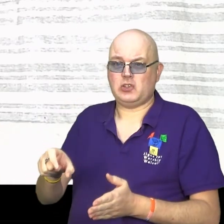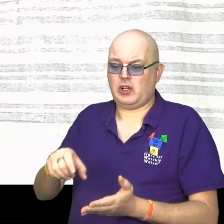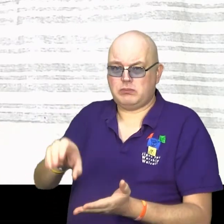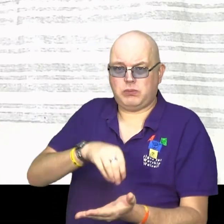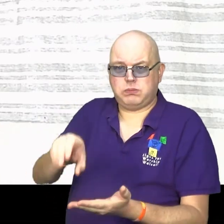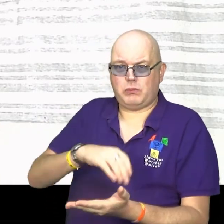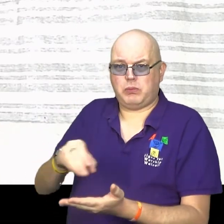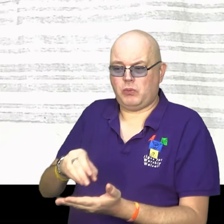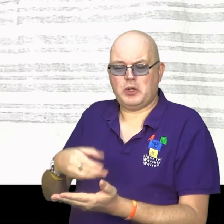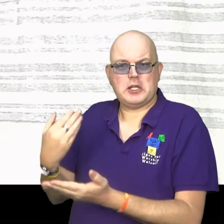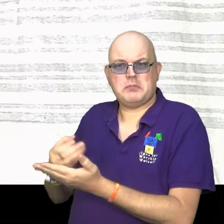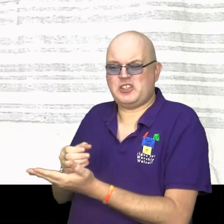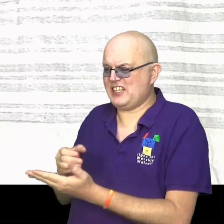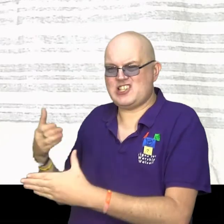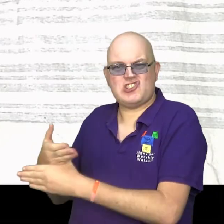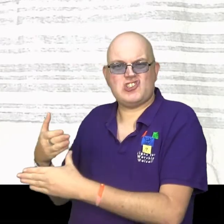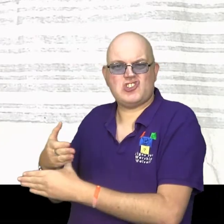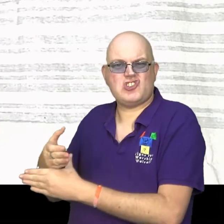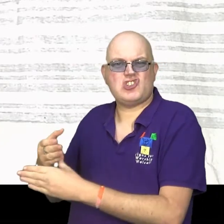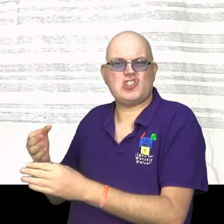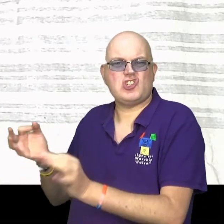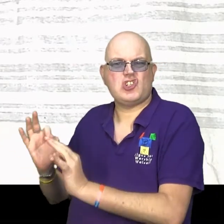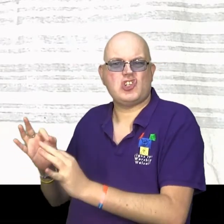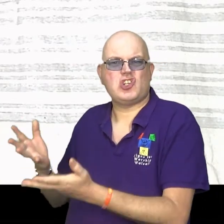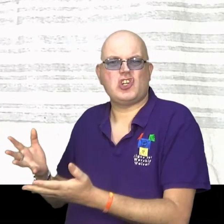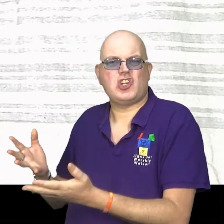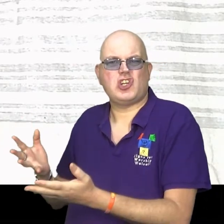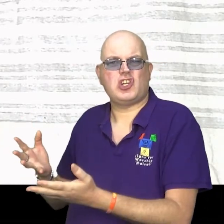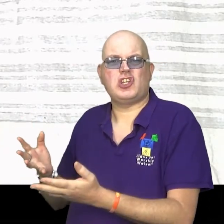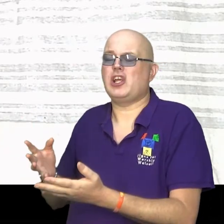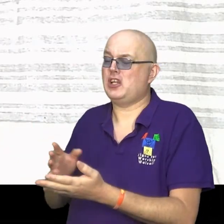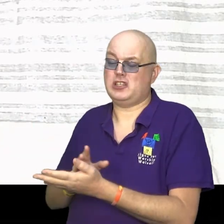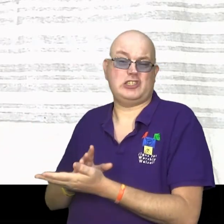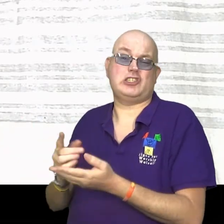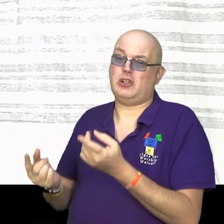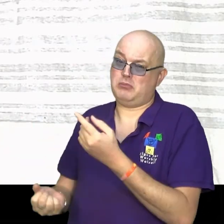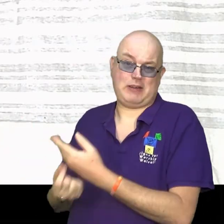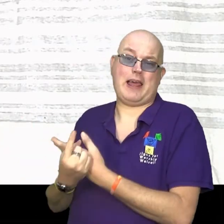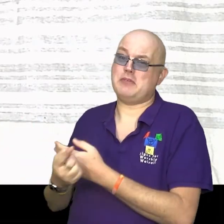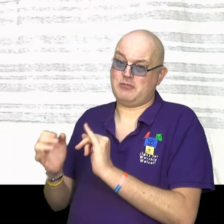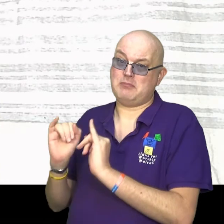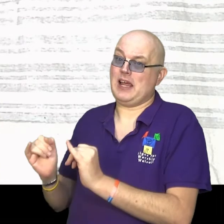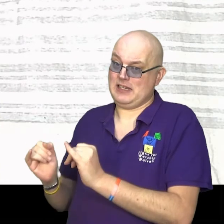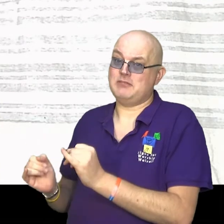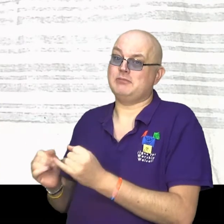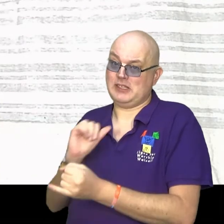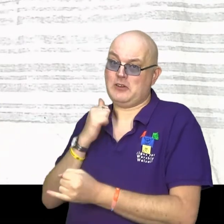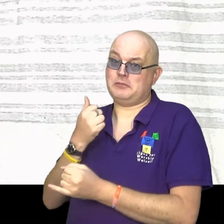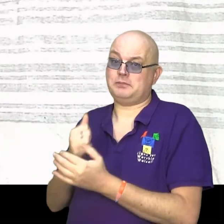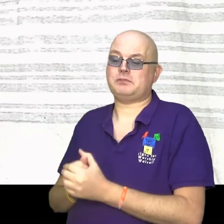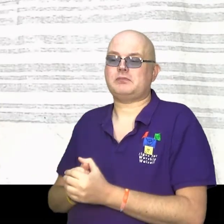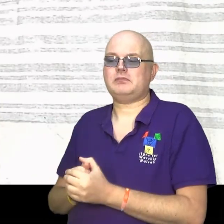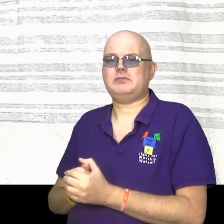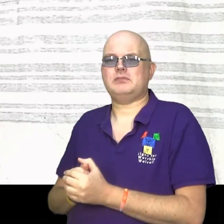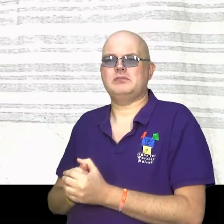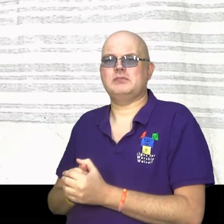the rewards and not putting in the work, they get found out, and usually there's consequences.